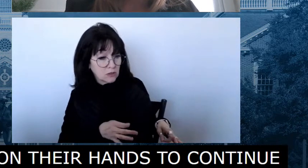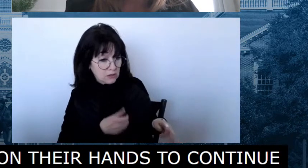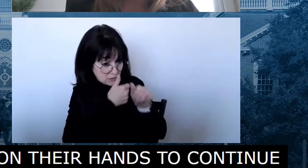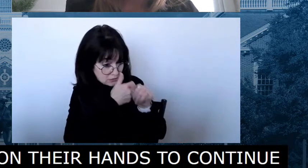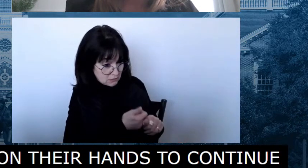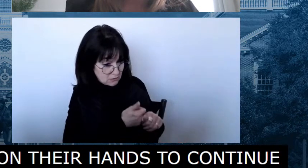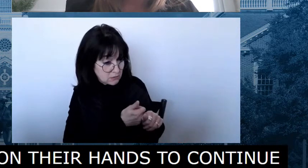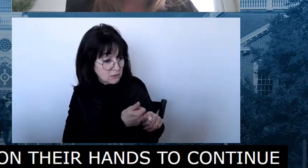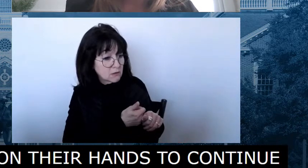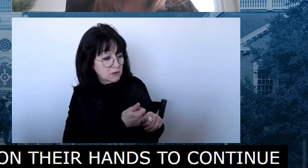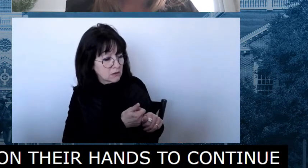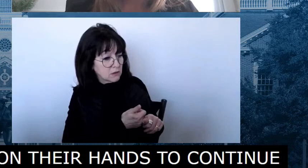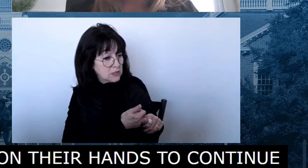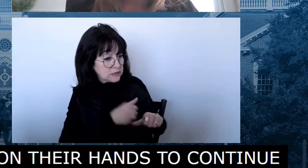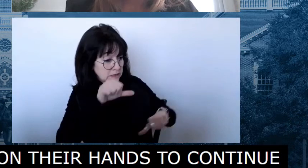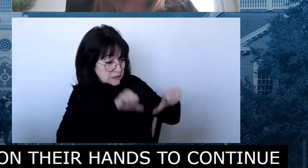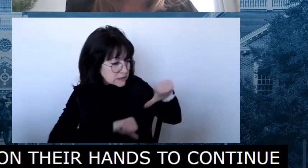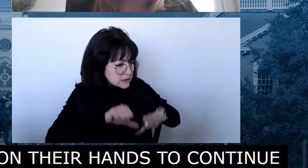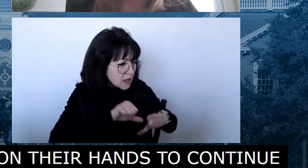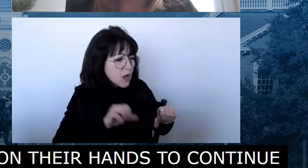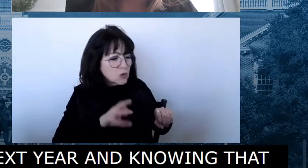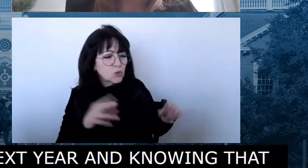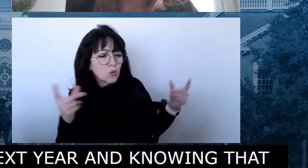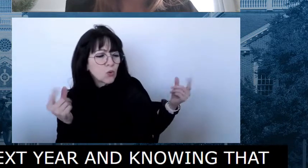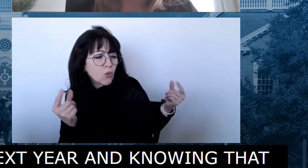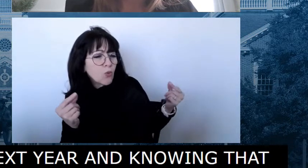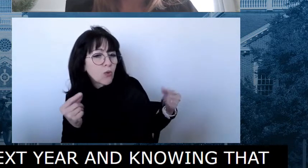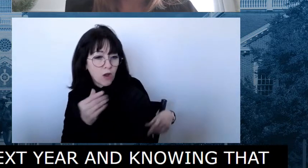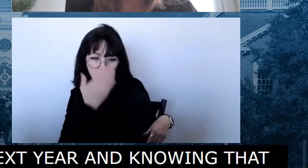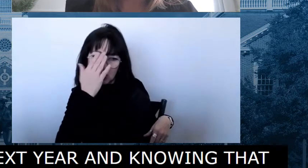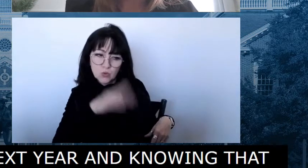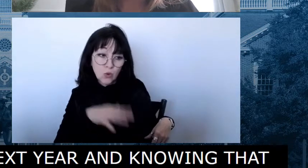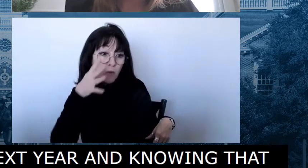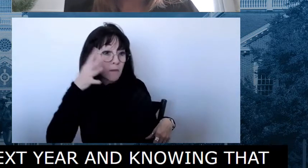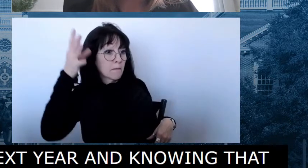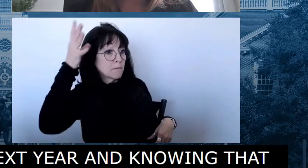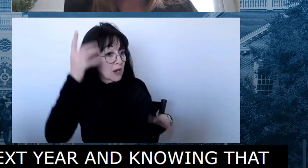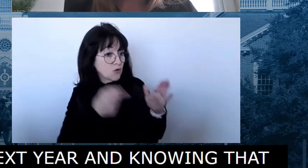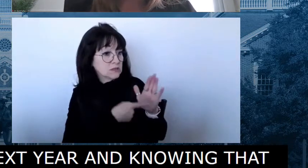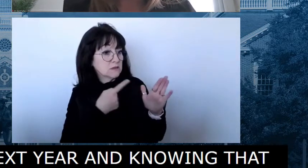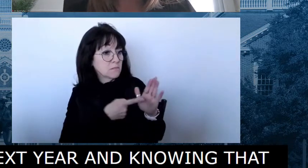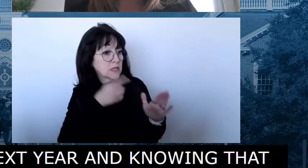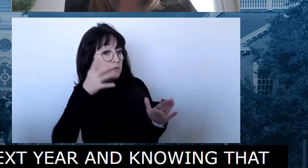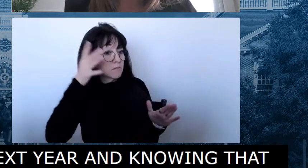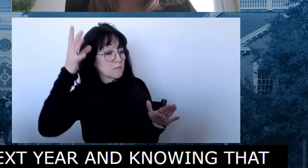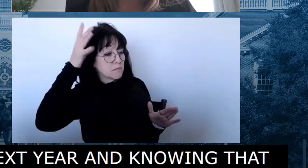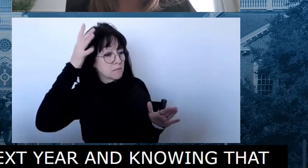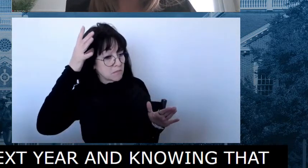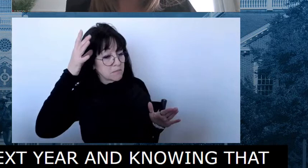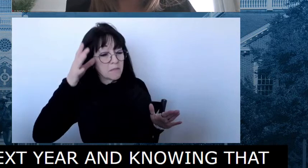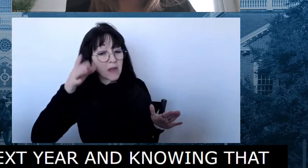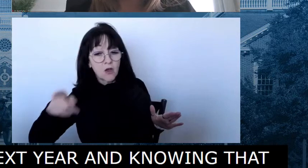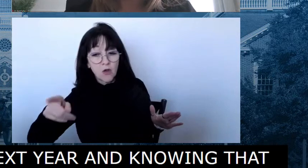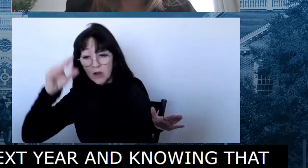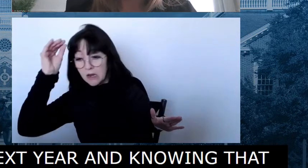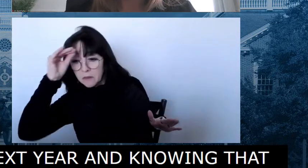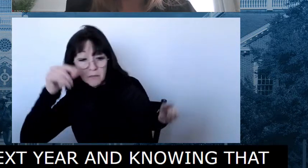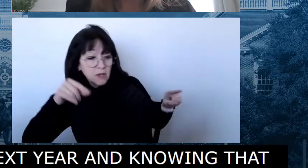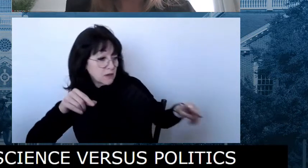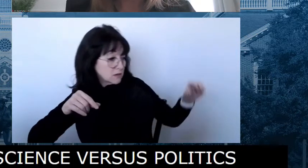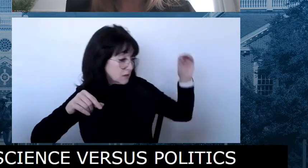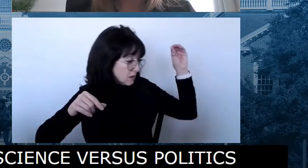again, to say the least, parents can on either side can get? Yeah, I don't consider it a